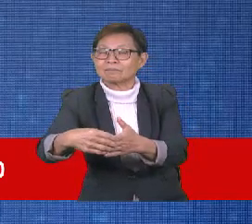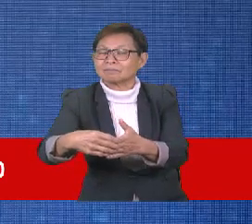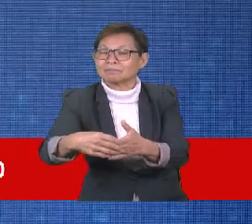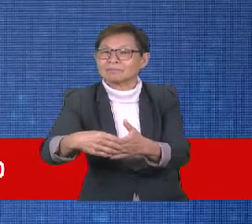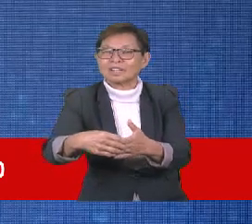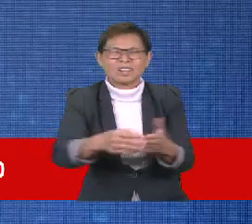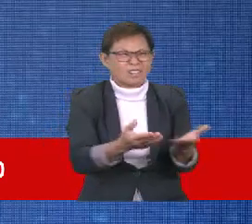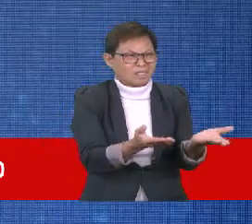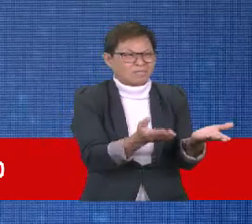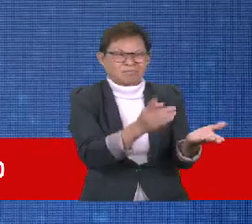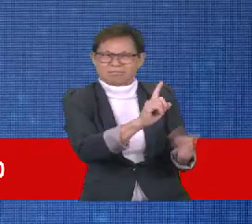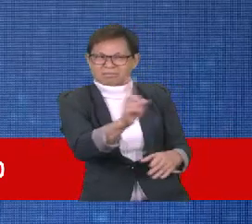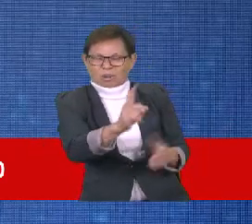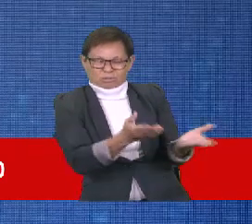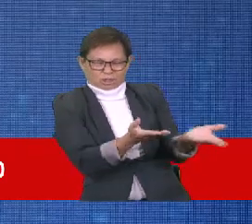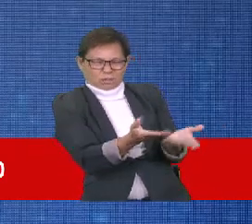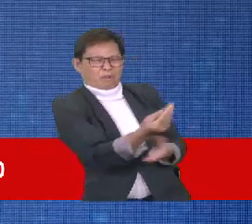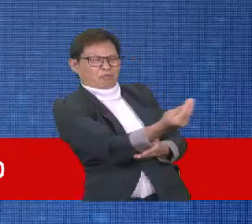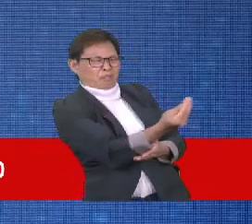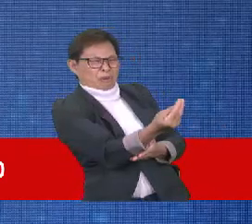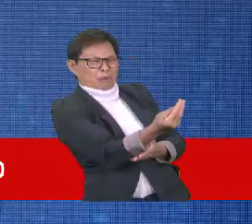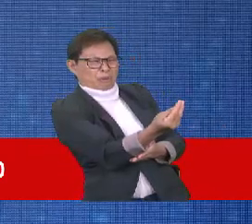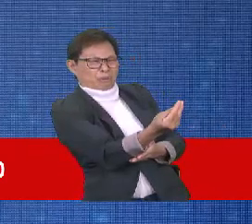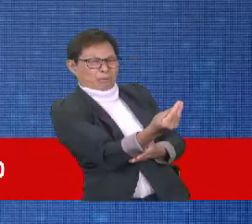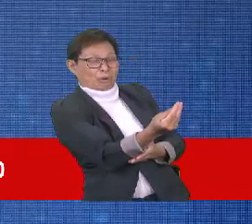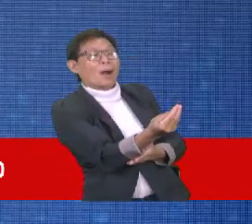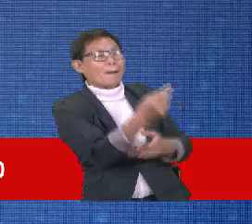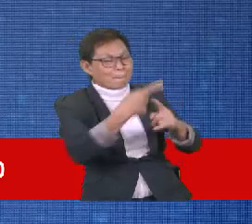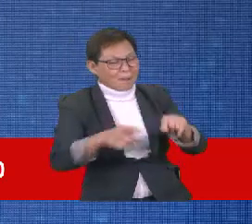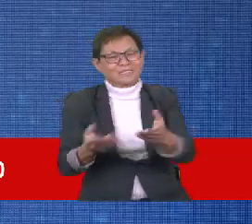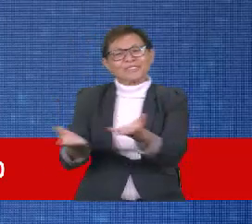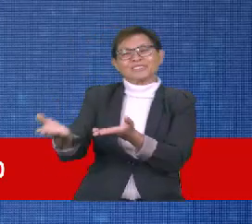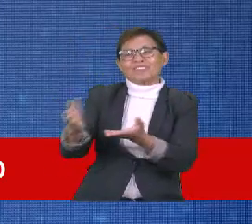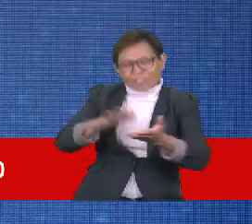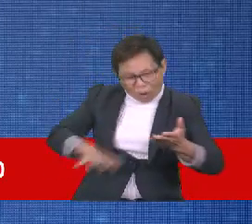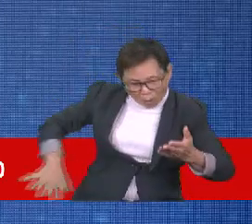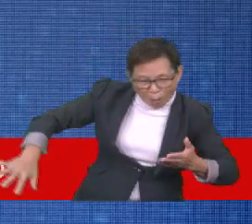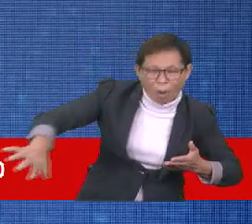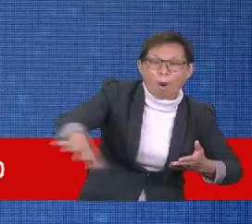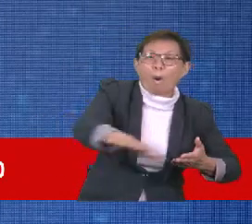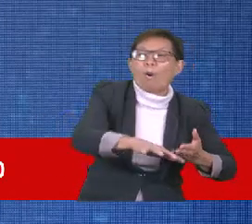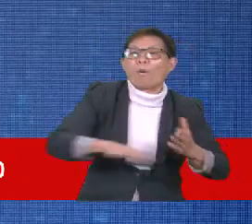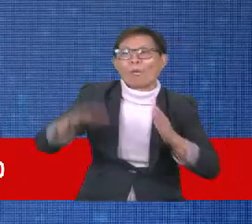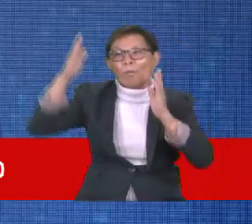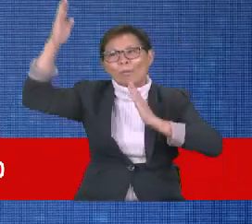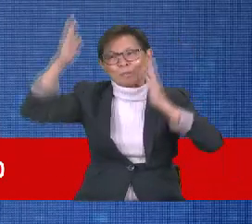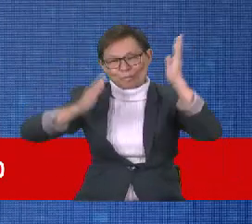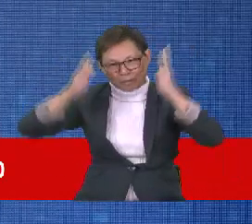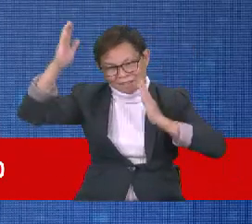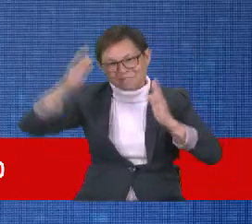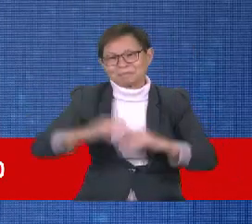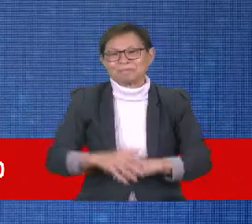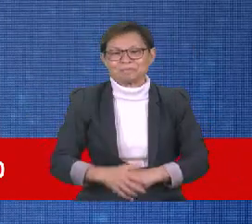not to serve the interests of a few, but to serve the interests